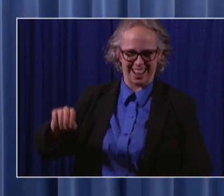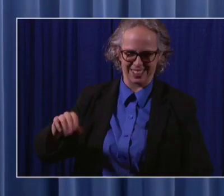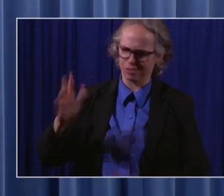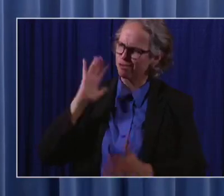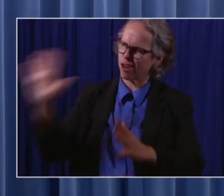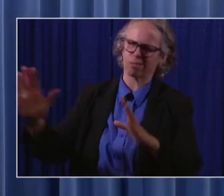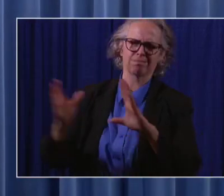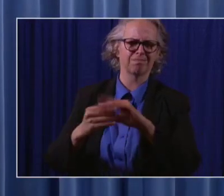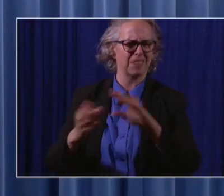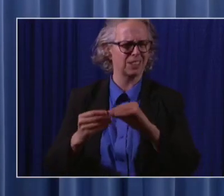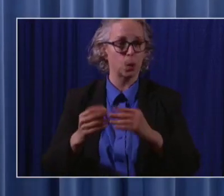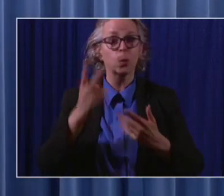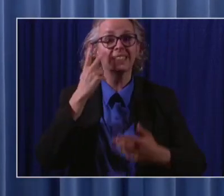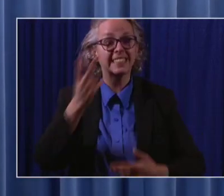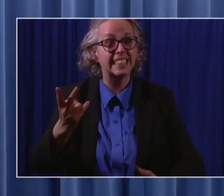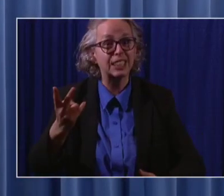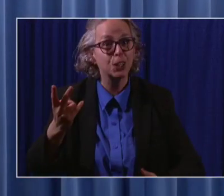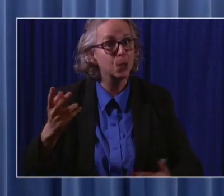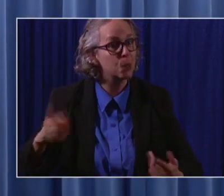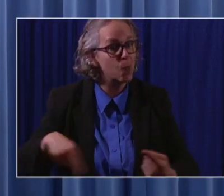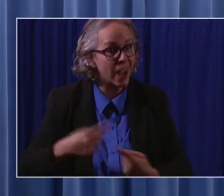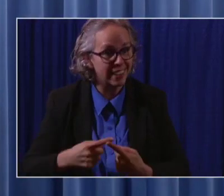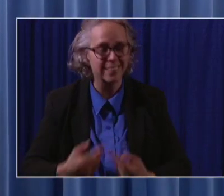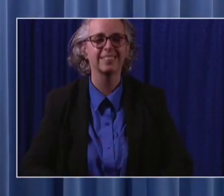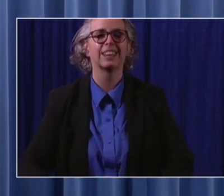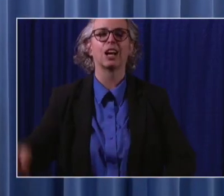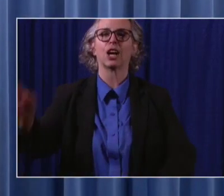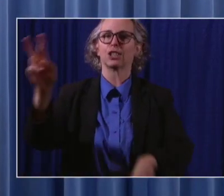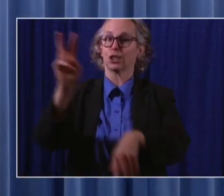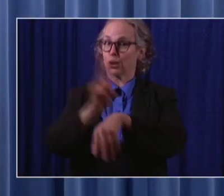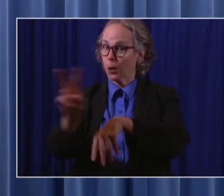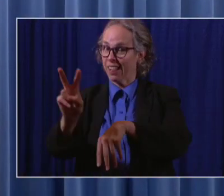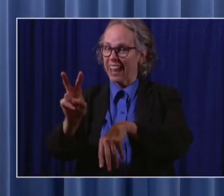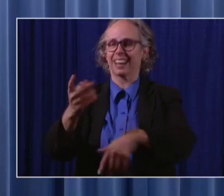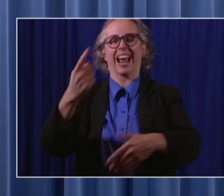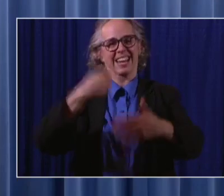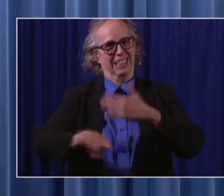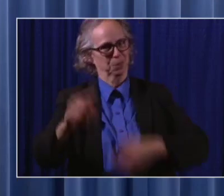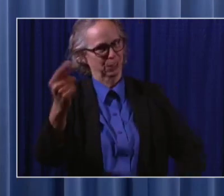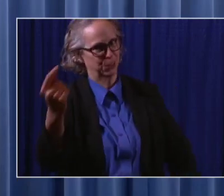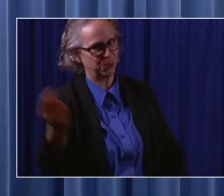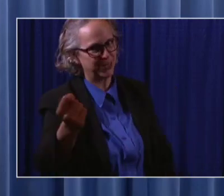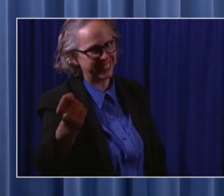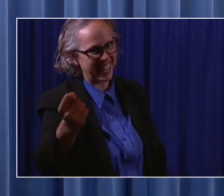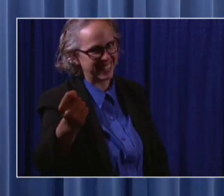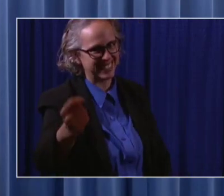look forward to seeing you all 2 o'clock on Tuesday. Thank you very much.